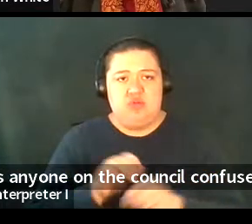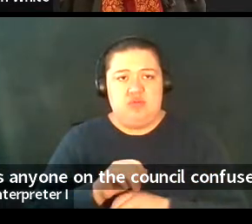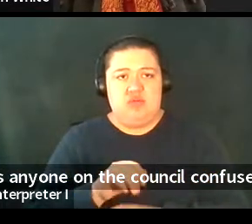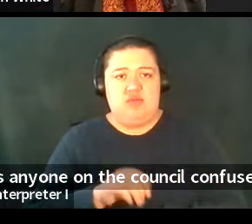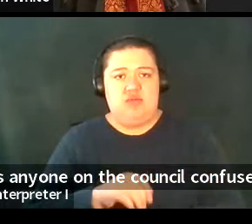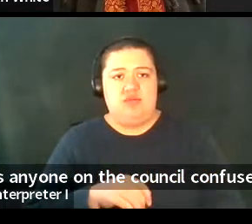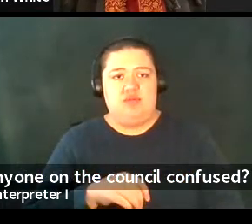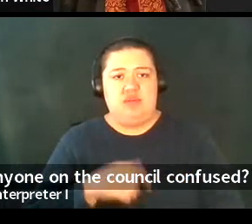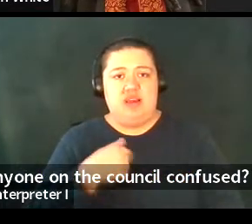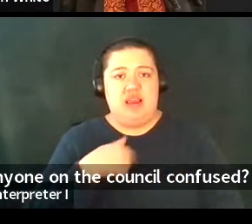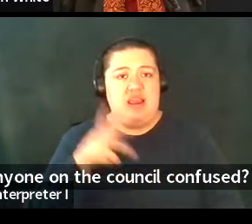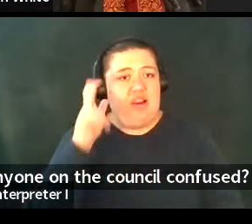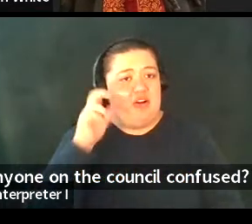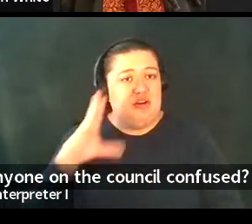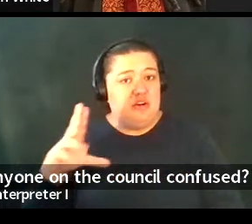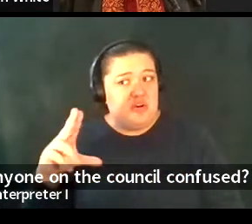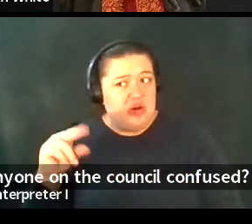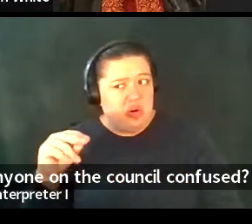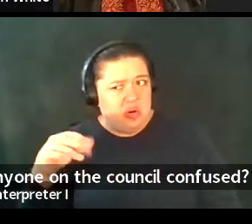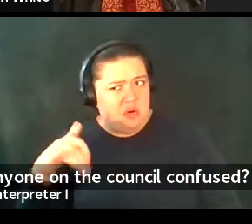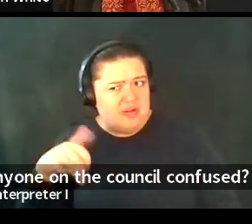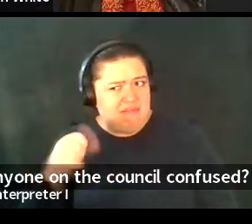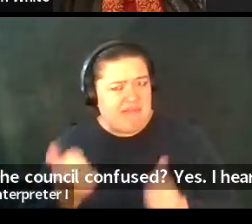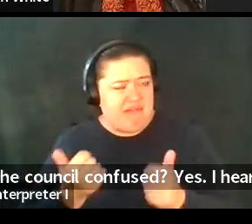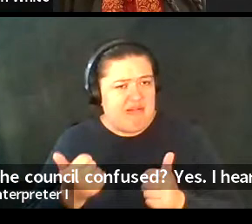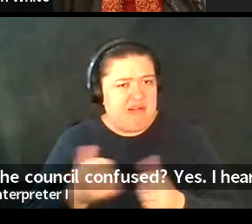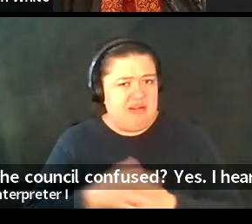I heard a no or a yes.